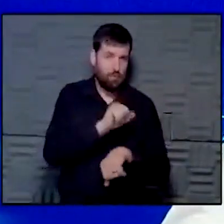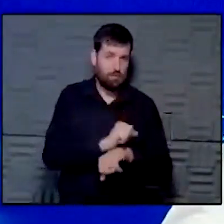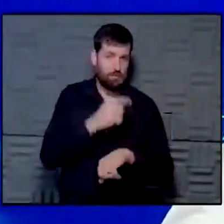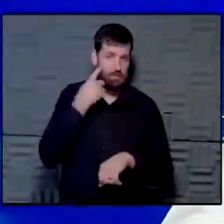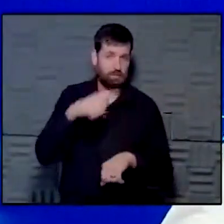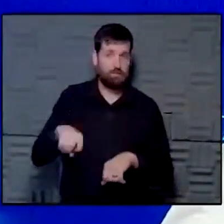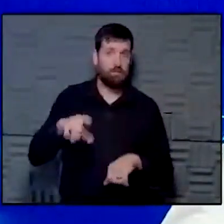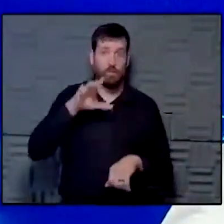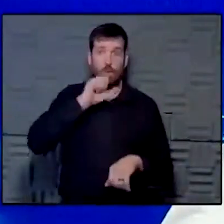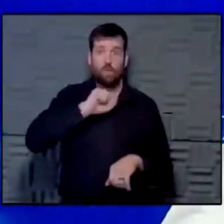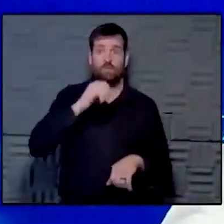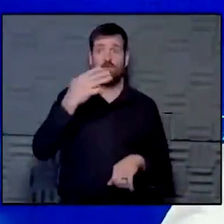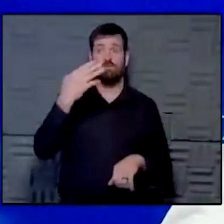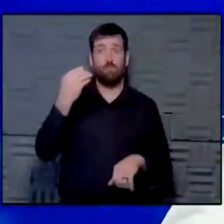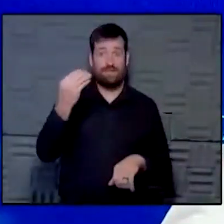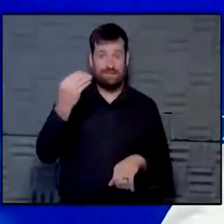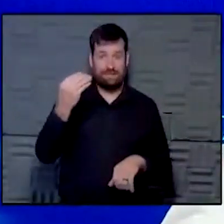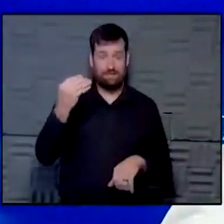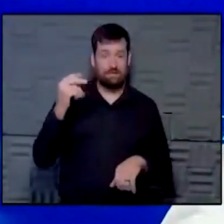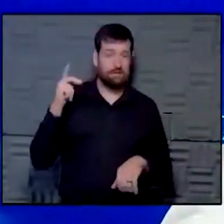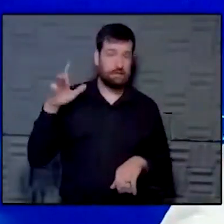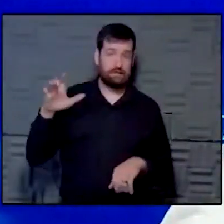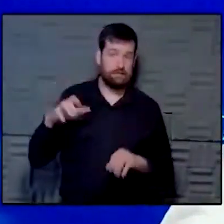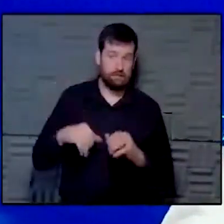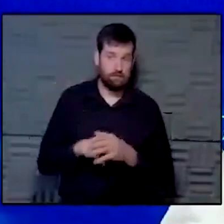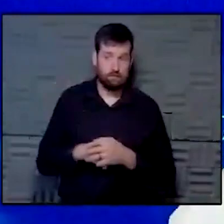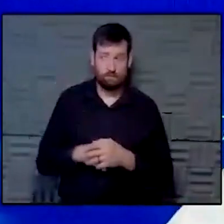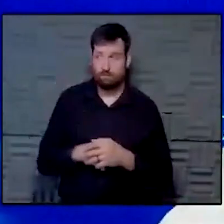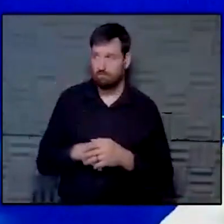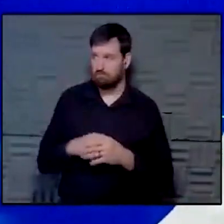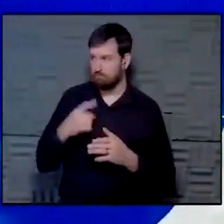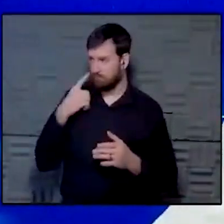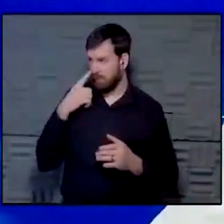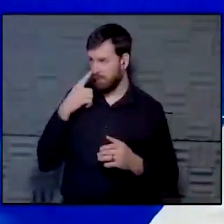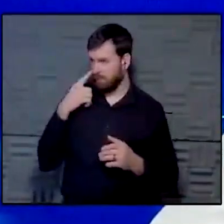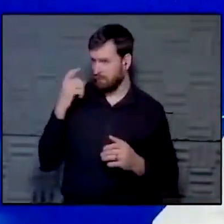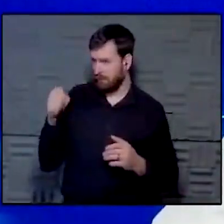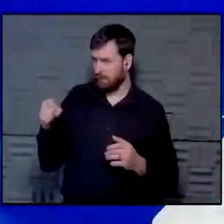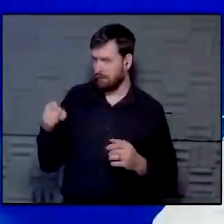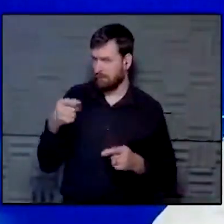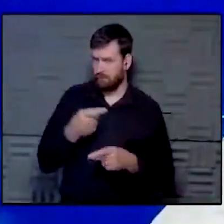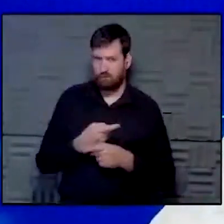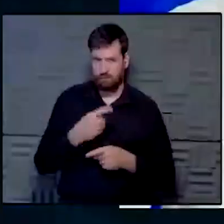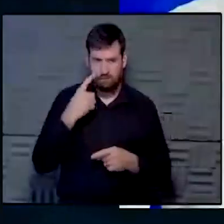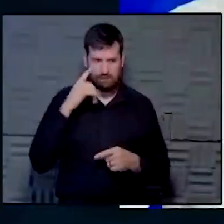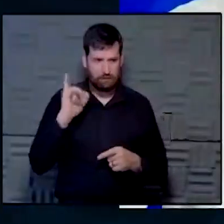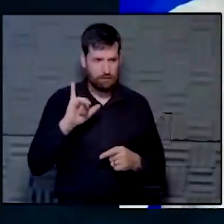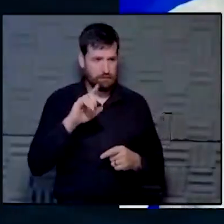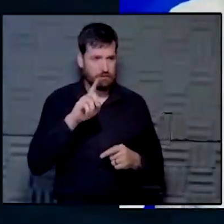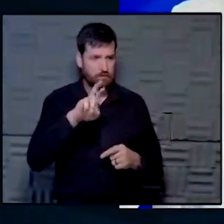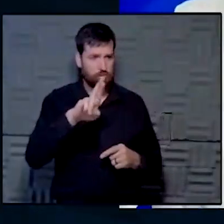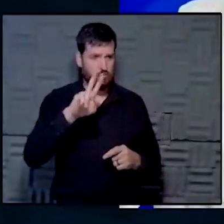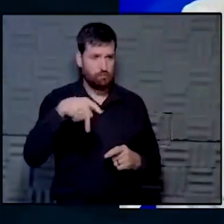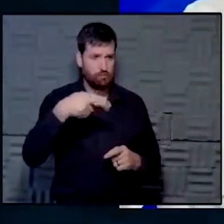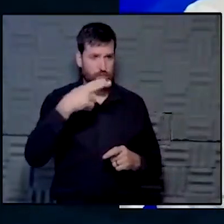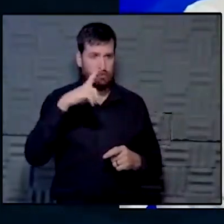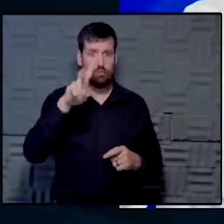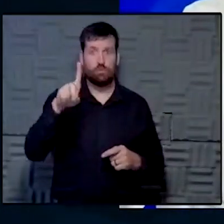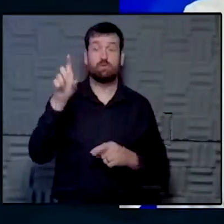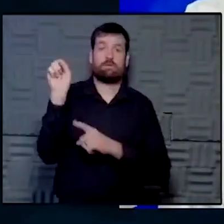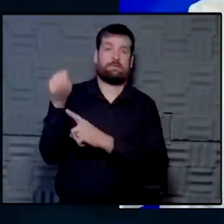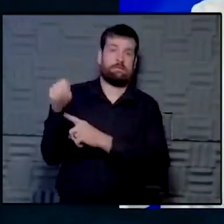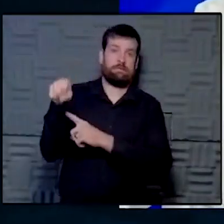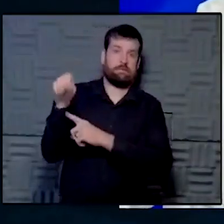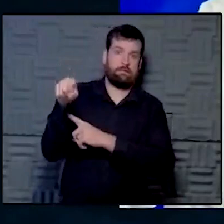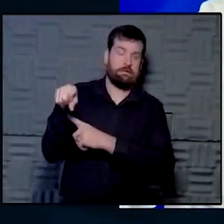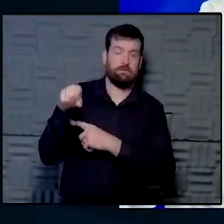our 14-year-olds today in Kansas City? I think the answer to that question is yes. It sure sounds like from Dr. Pahud that's a yes. I see her head going